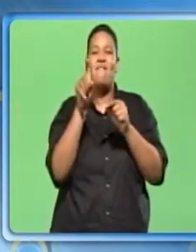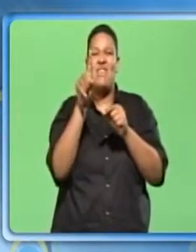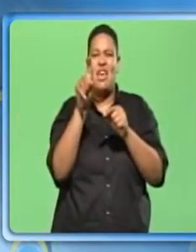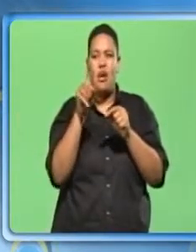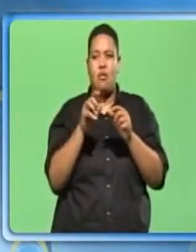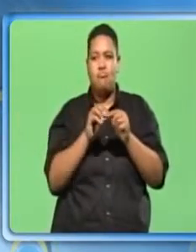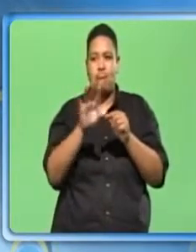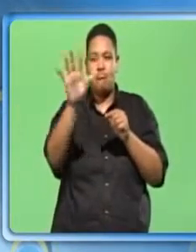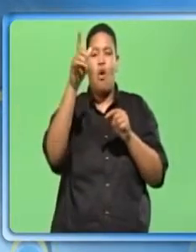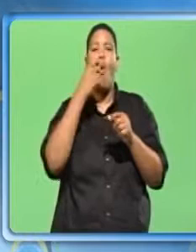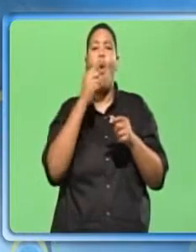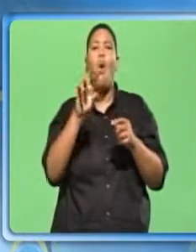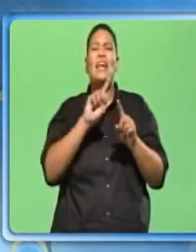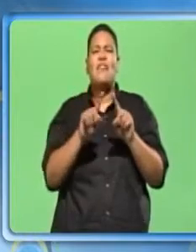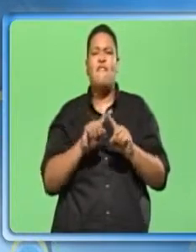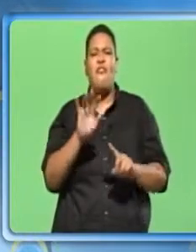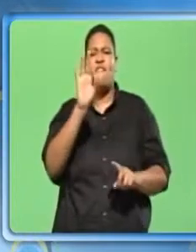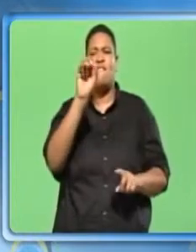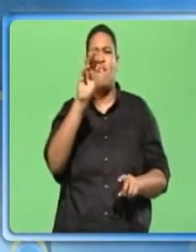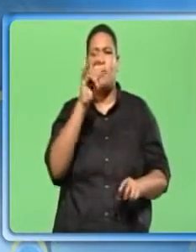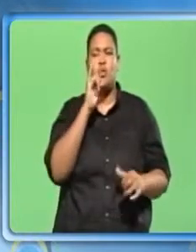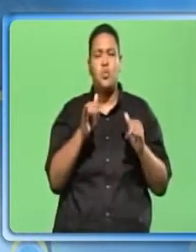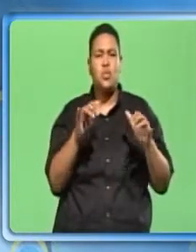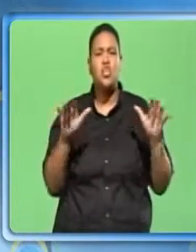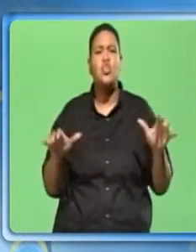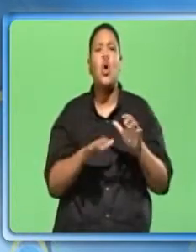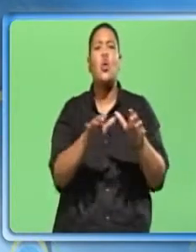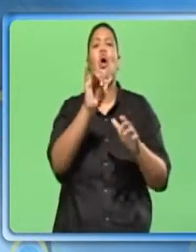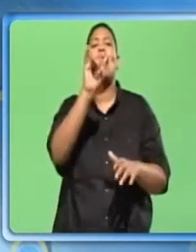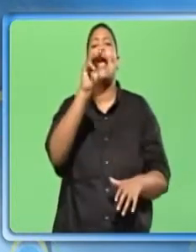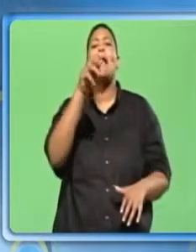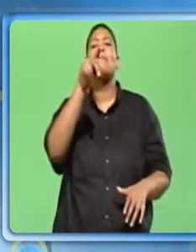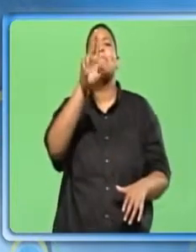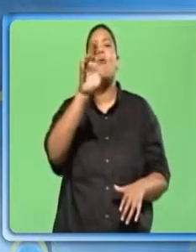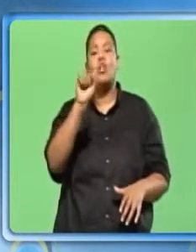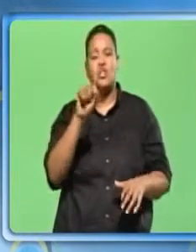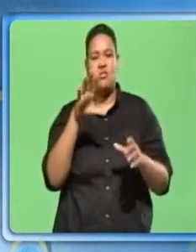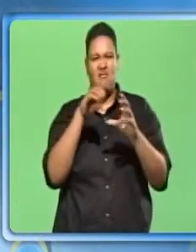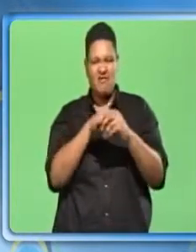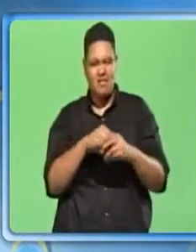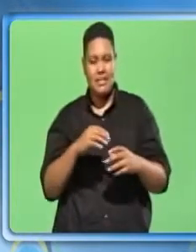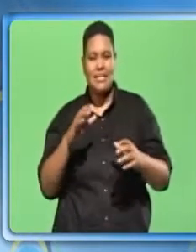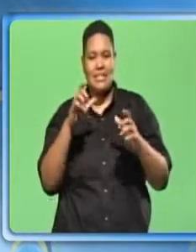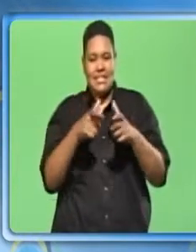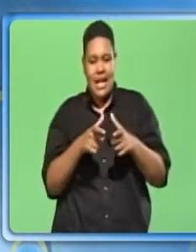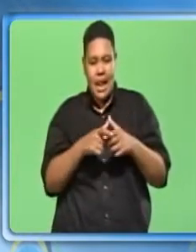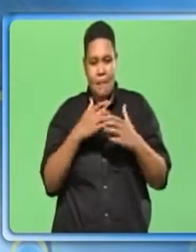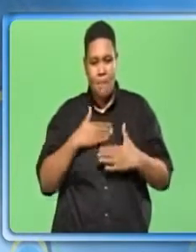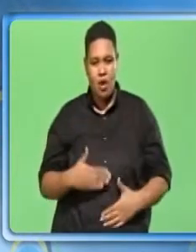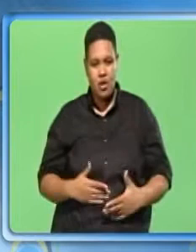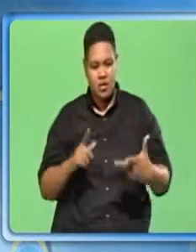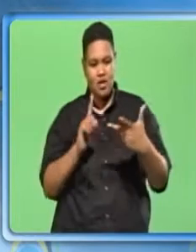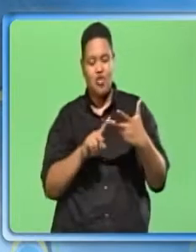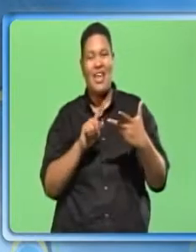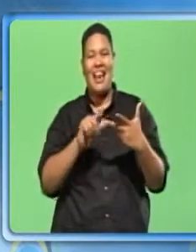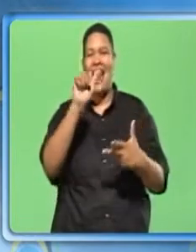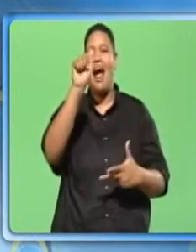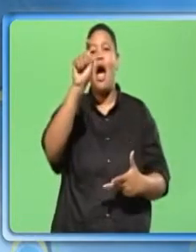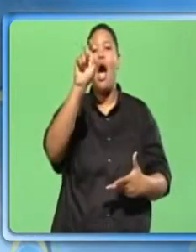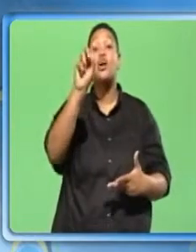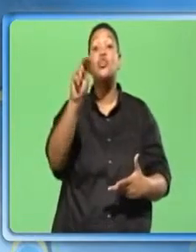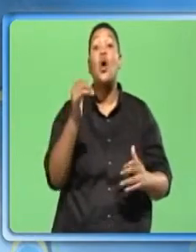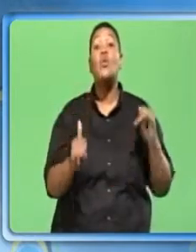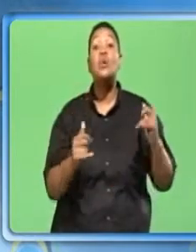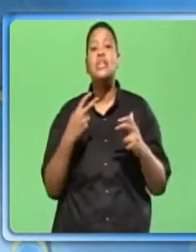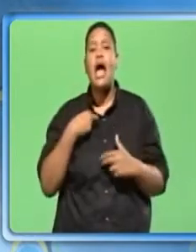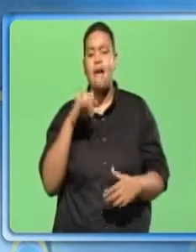or fibers which conduct impulses towards the cell body. 3. The axon, which